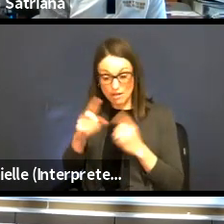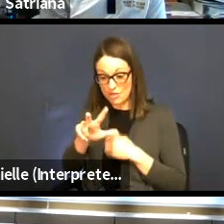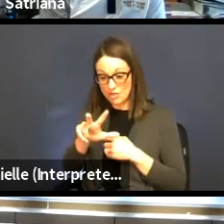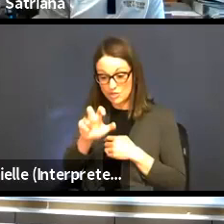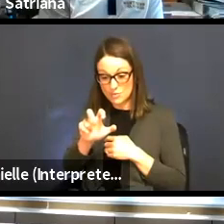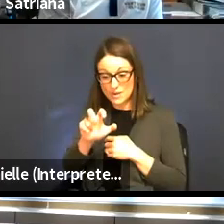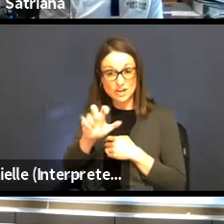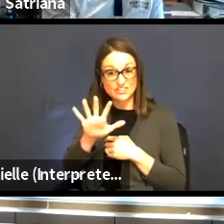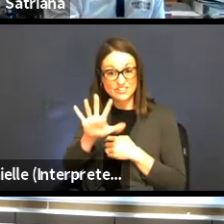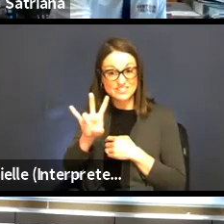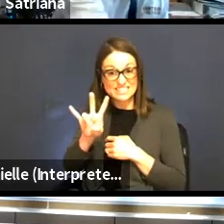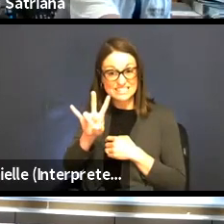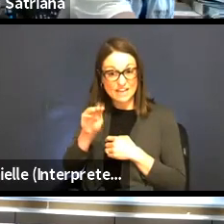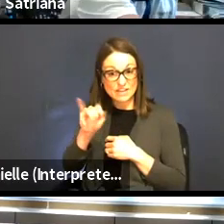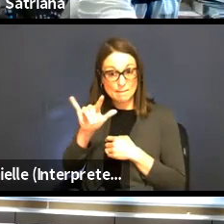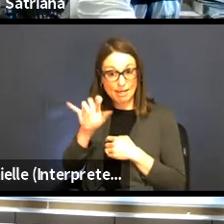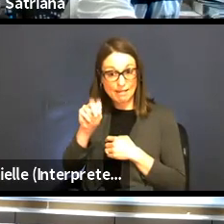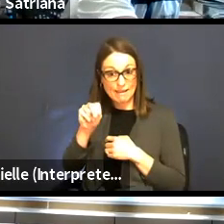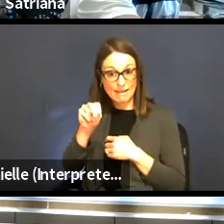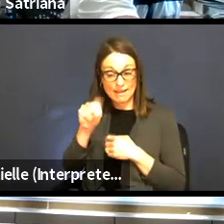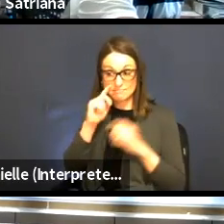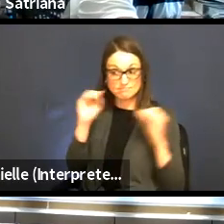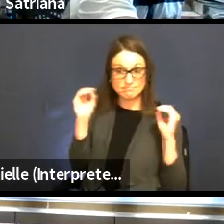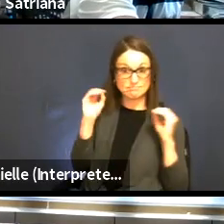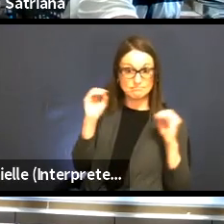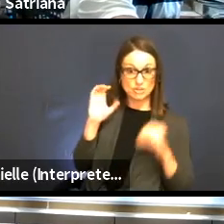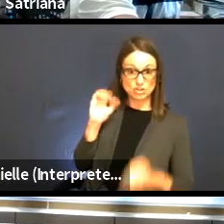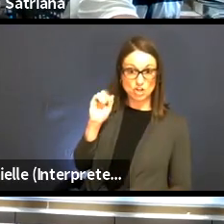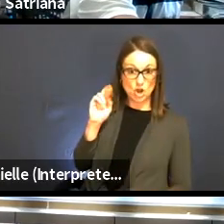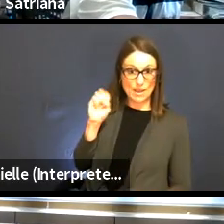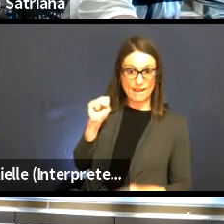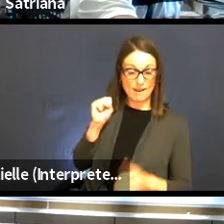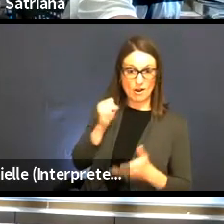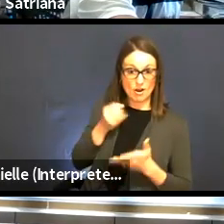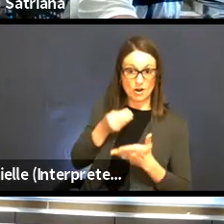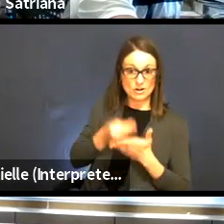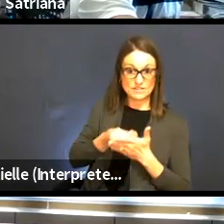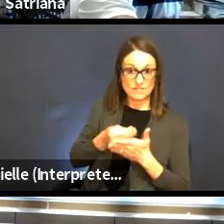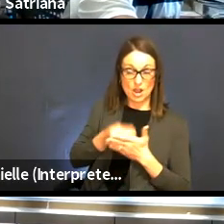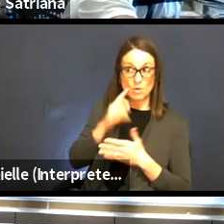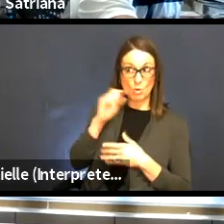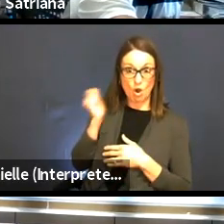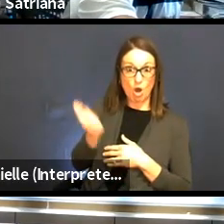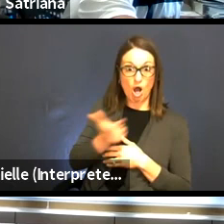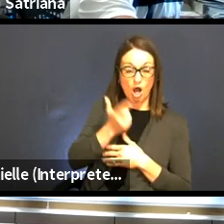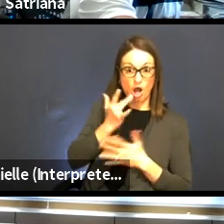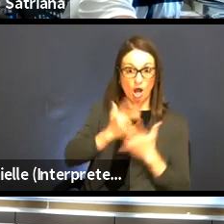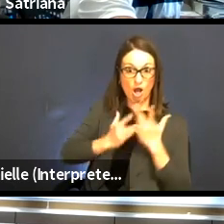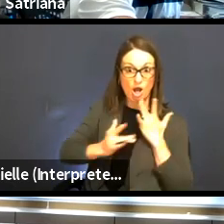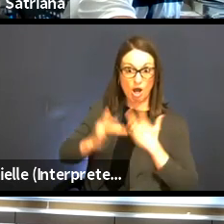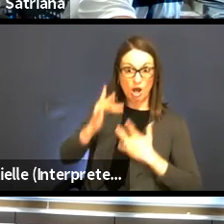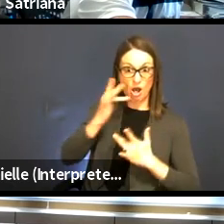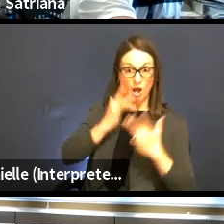357 million and there is no CARES fund, we're all in world of hurt. So.